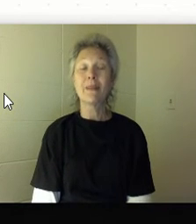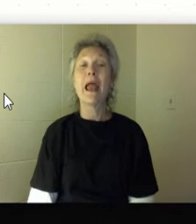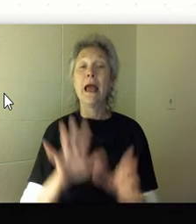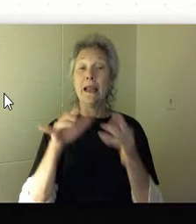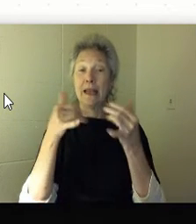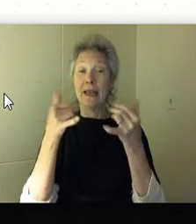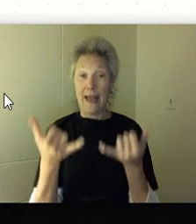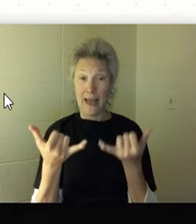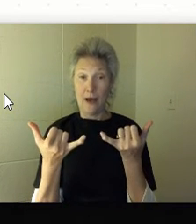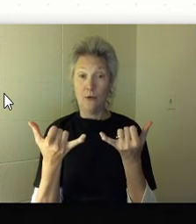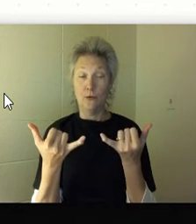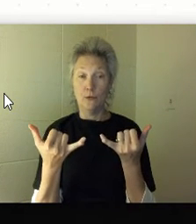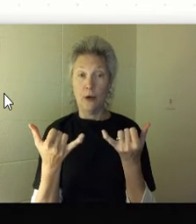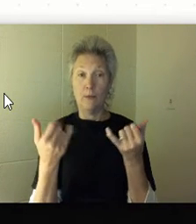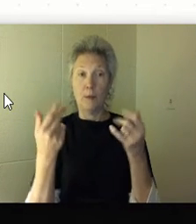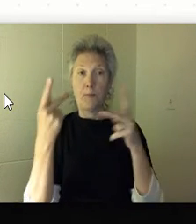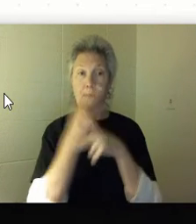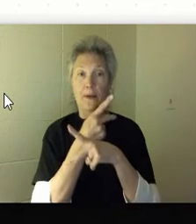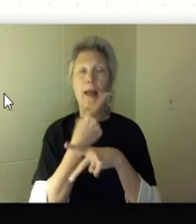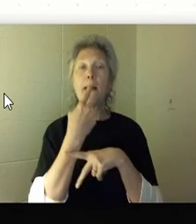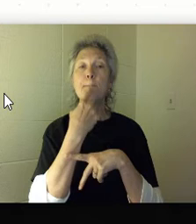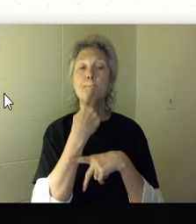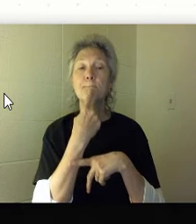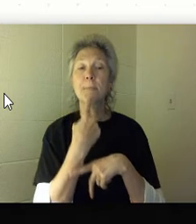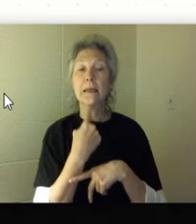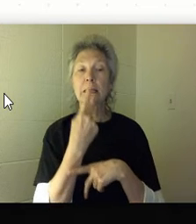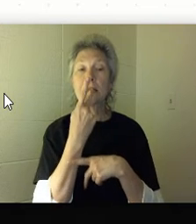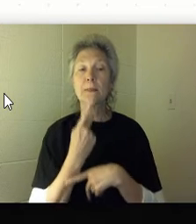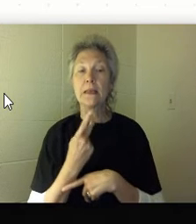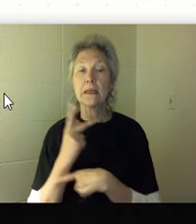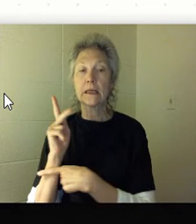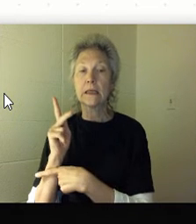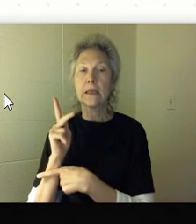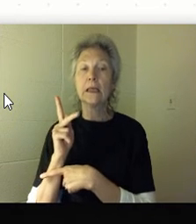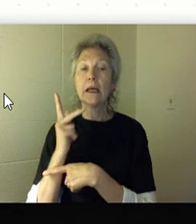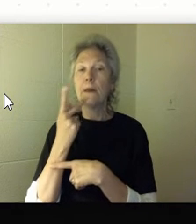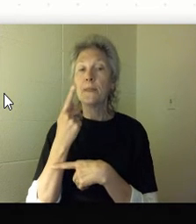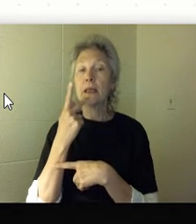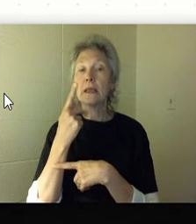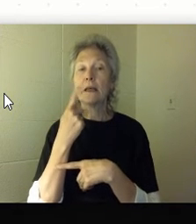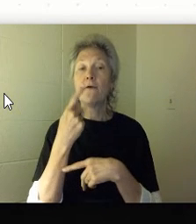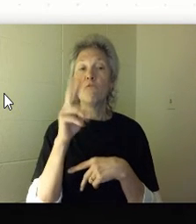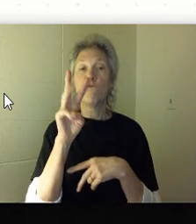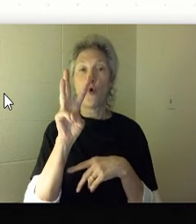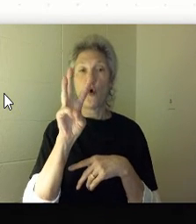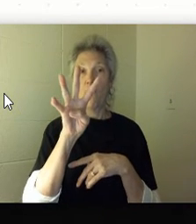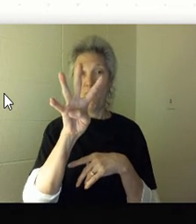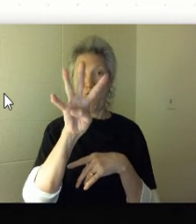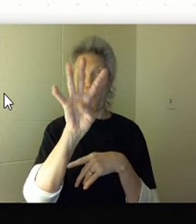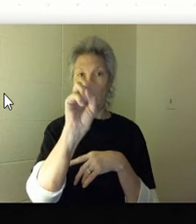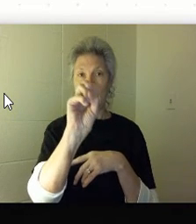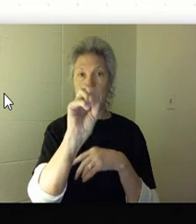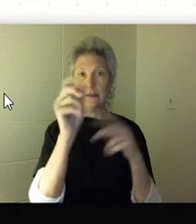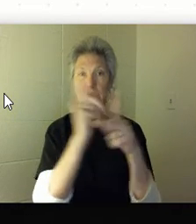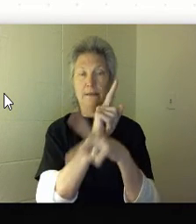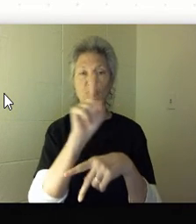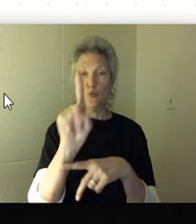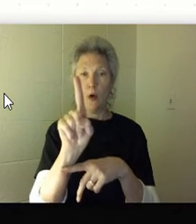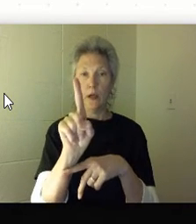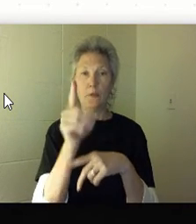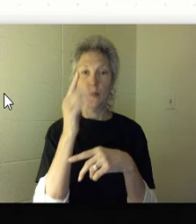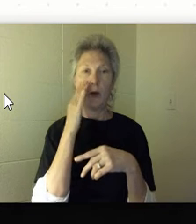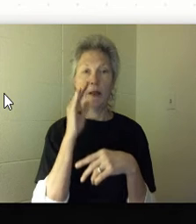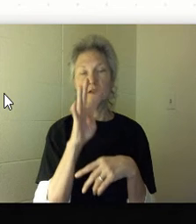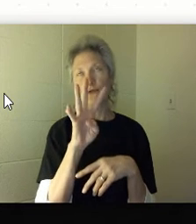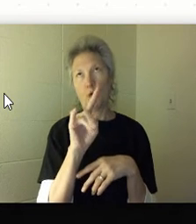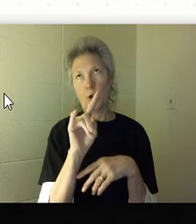Now I'm going to do pink here because I'm moving to my pink box. 40 times 1. You know that that's 40 because anytime you